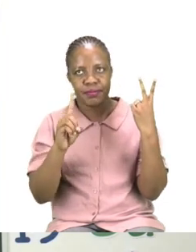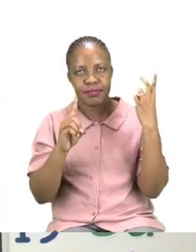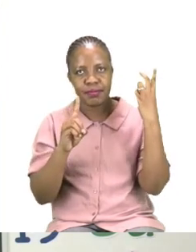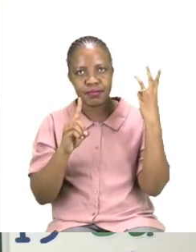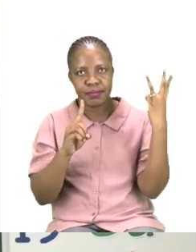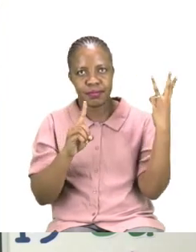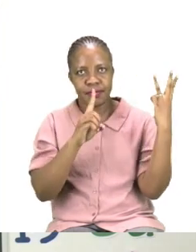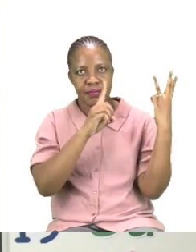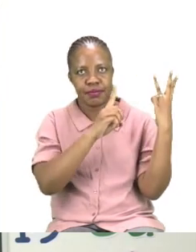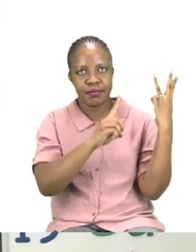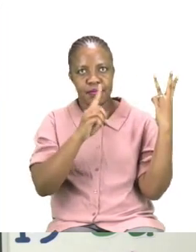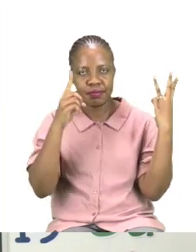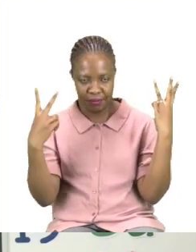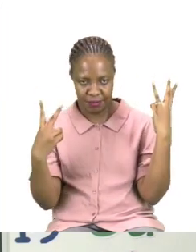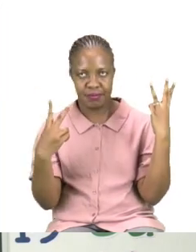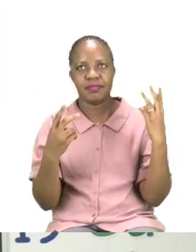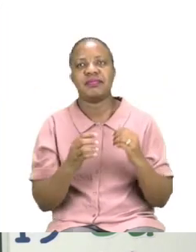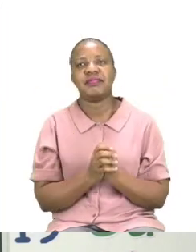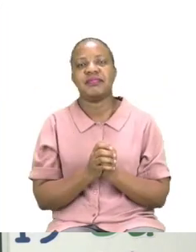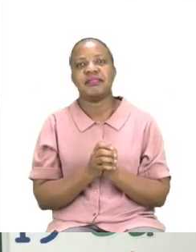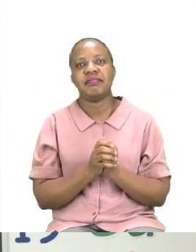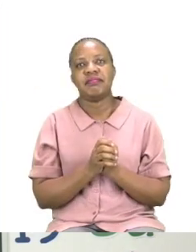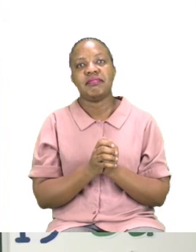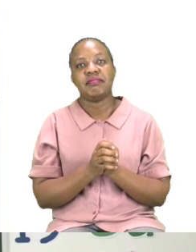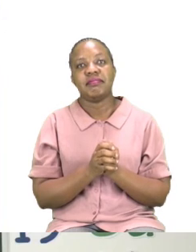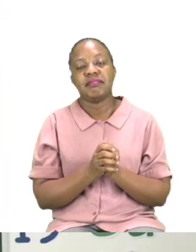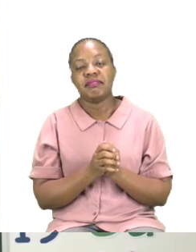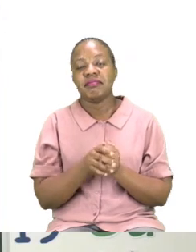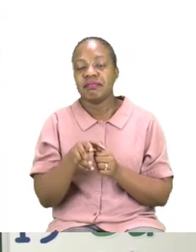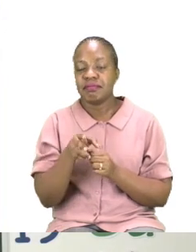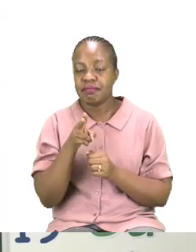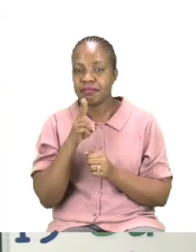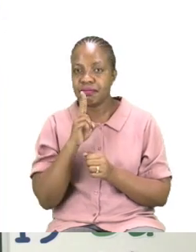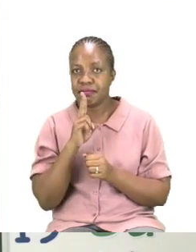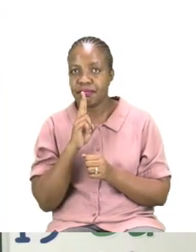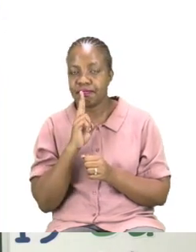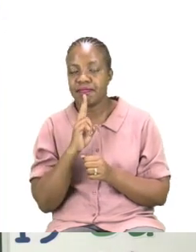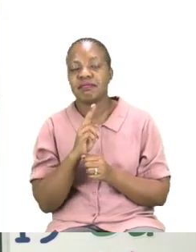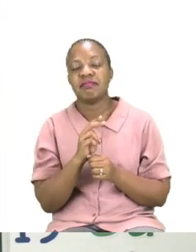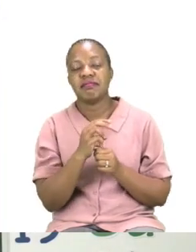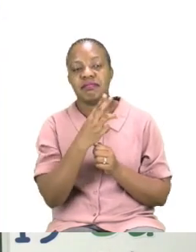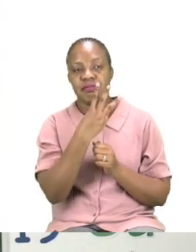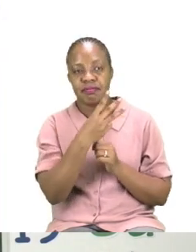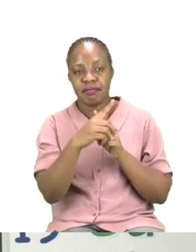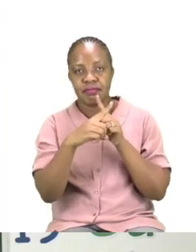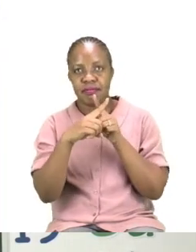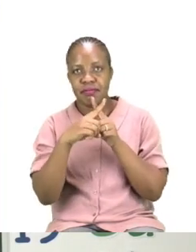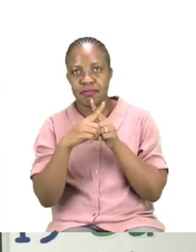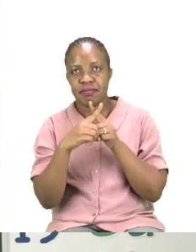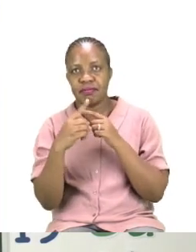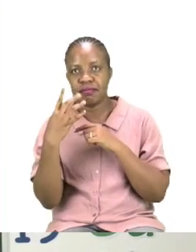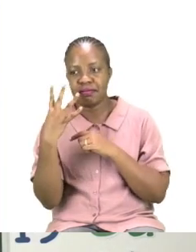11, 12. So our next answer for 3 times